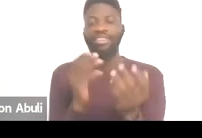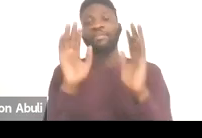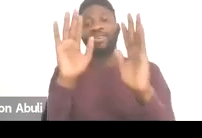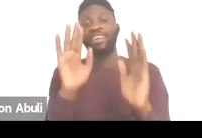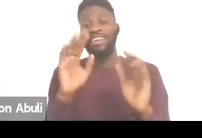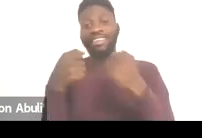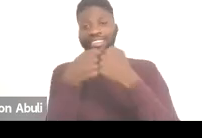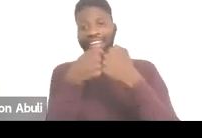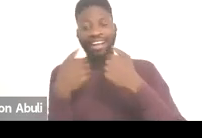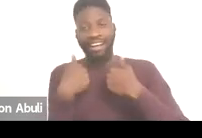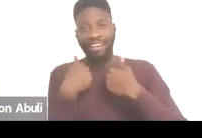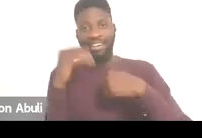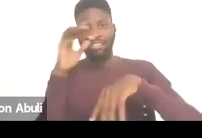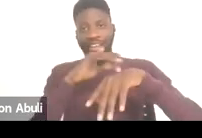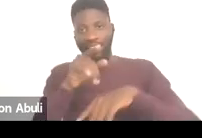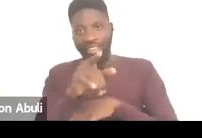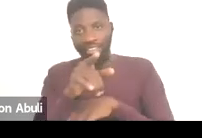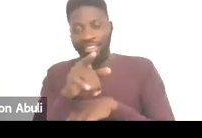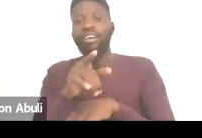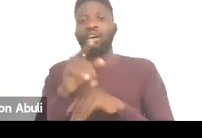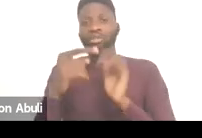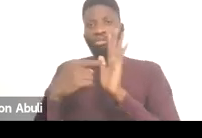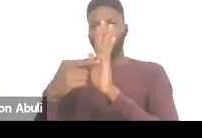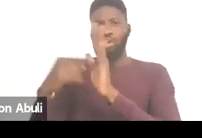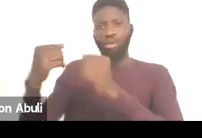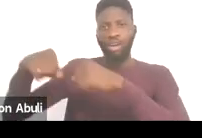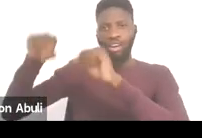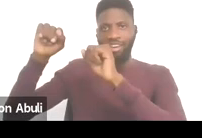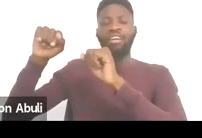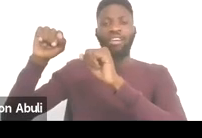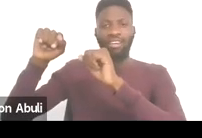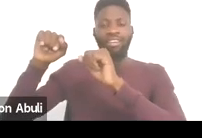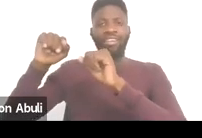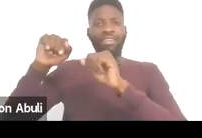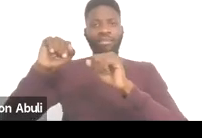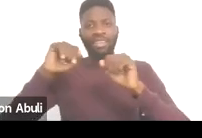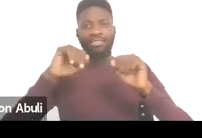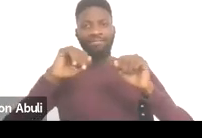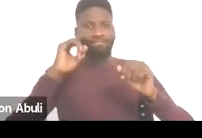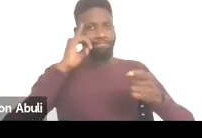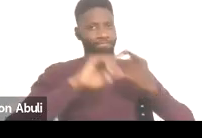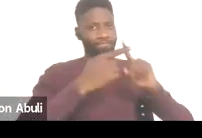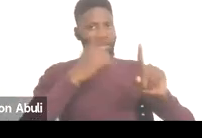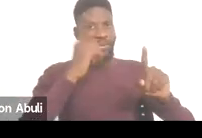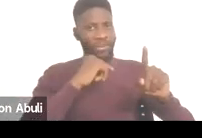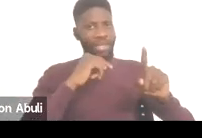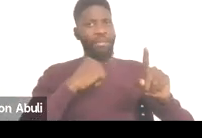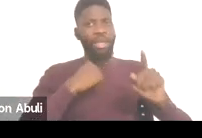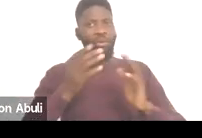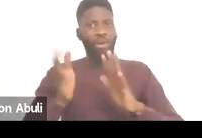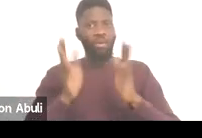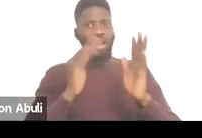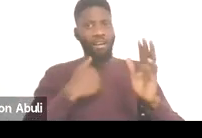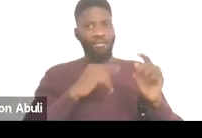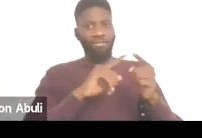that is affecting you, you can show your employer that you have thought through this entire thing, and these are the options that you have, that maybe